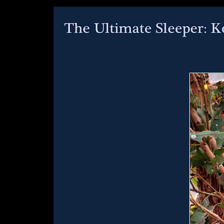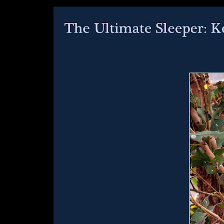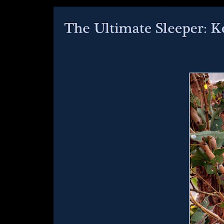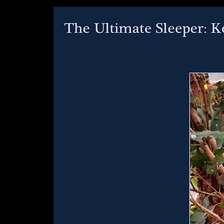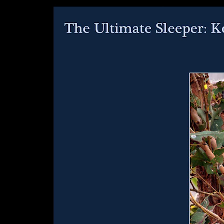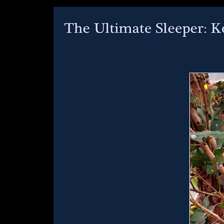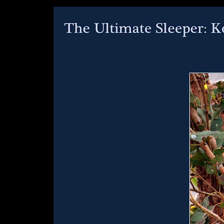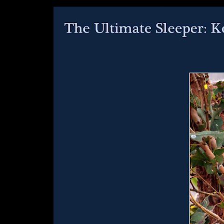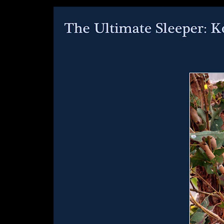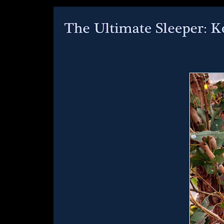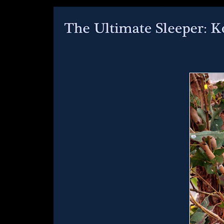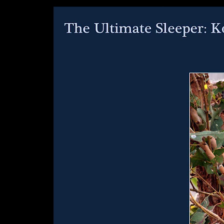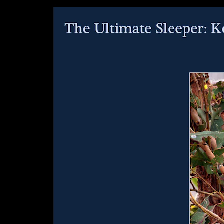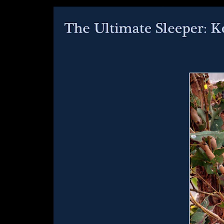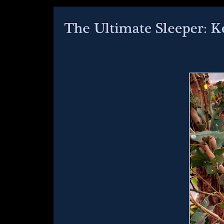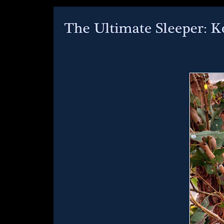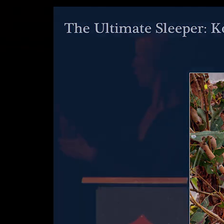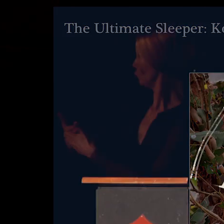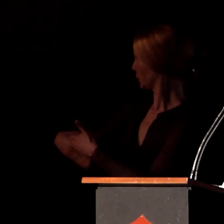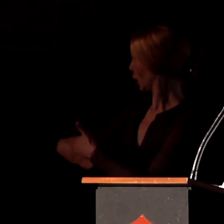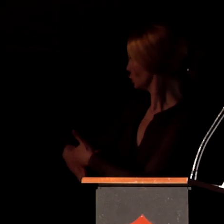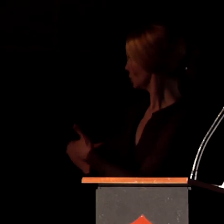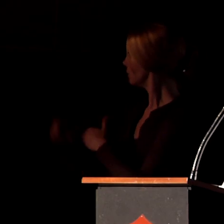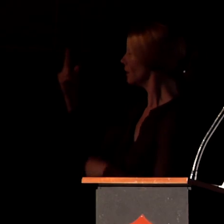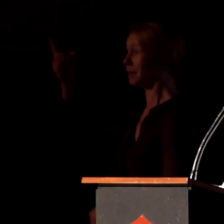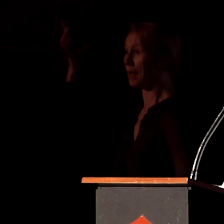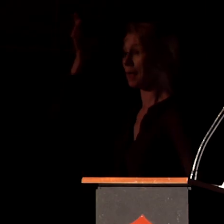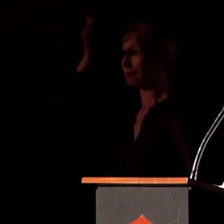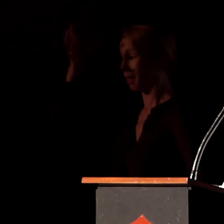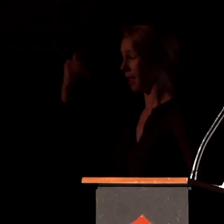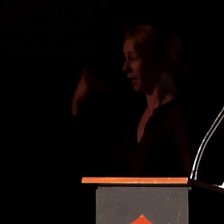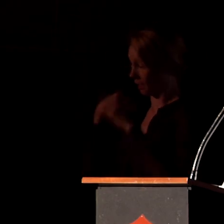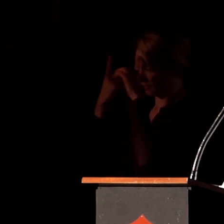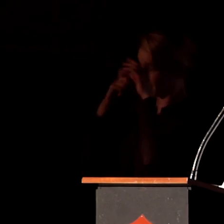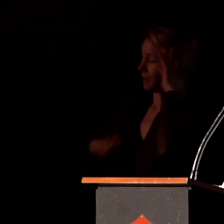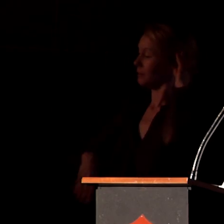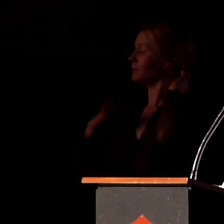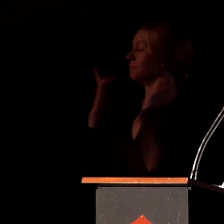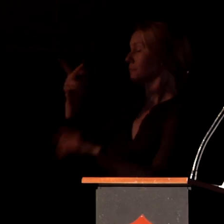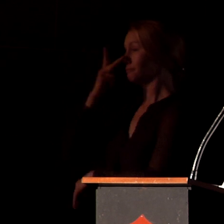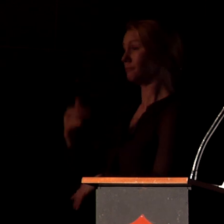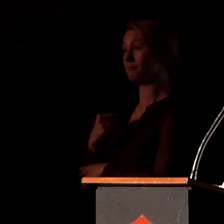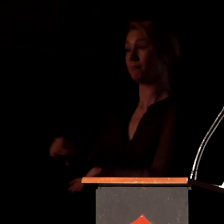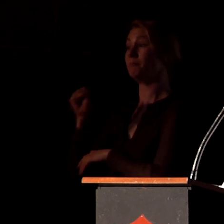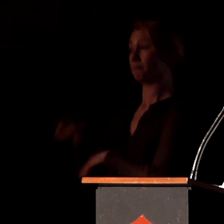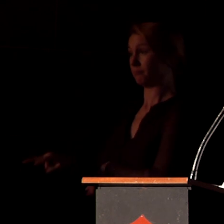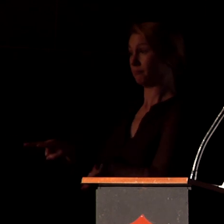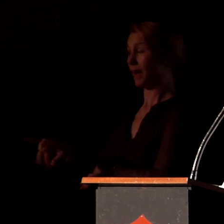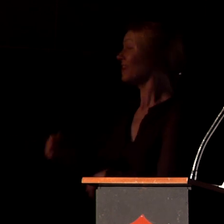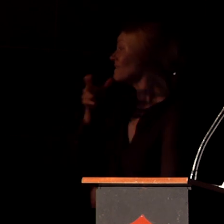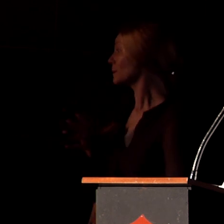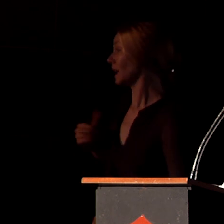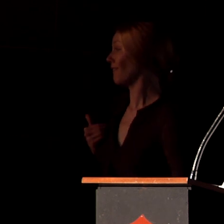And when it comes to reproduction, the males have a bifurcating penis, and the females have three vaginas and two